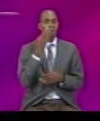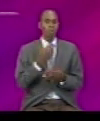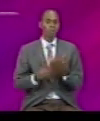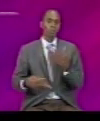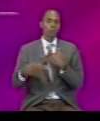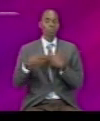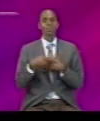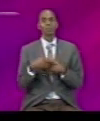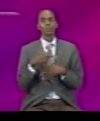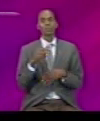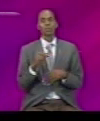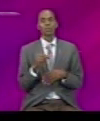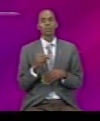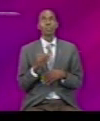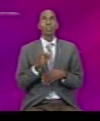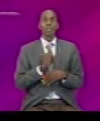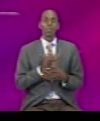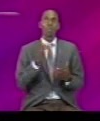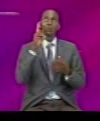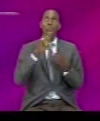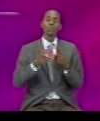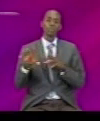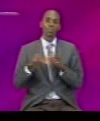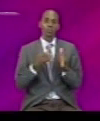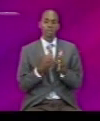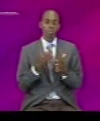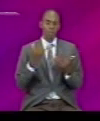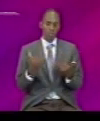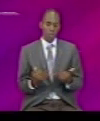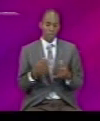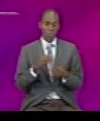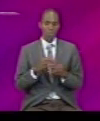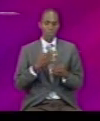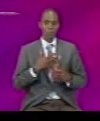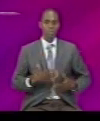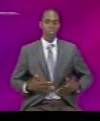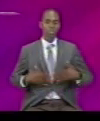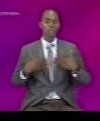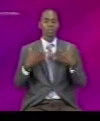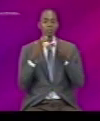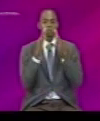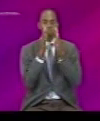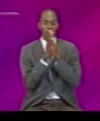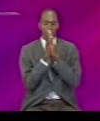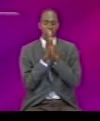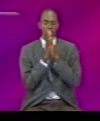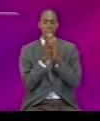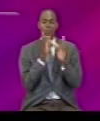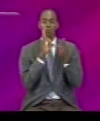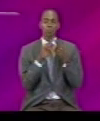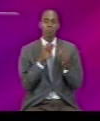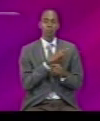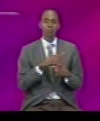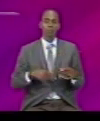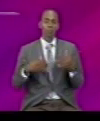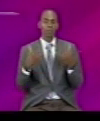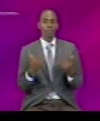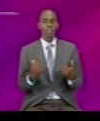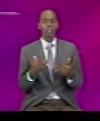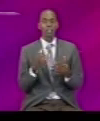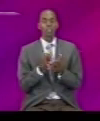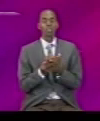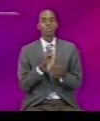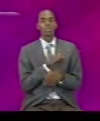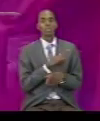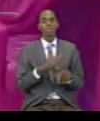to perform this in my life right now. Open your mouth and talk to the Lord tonight. The Lord is